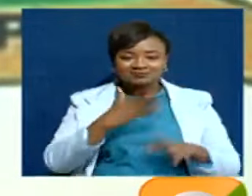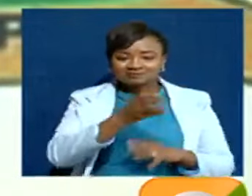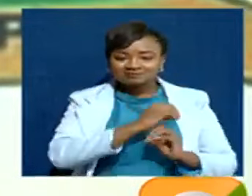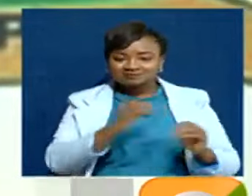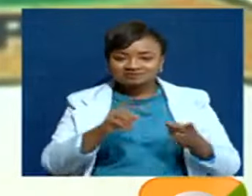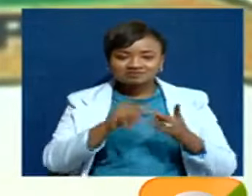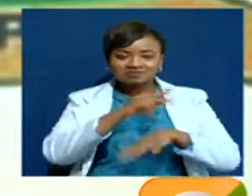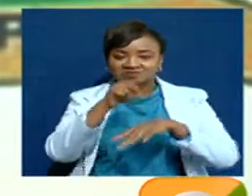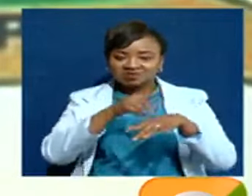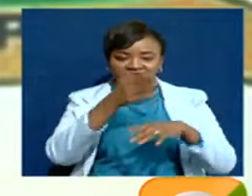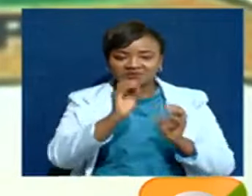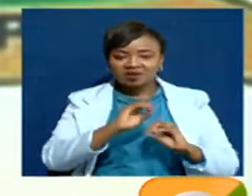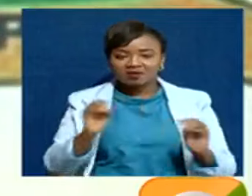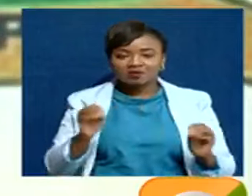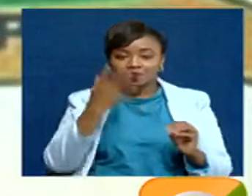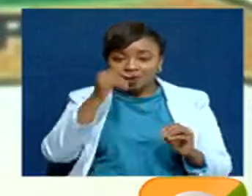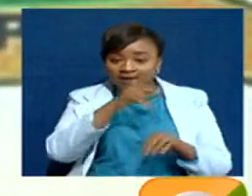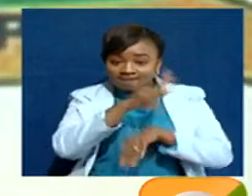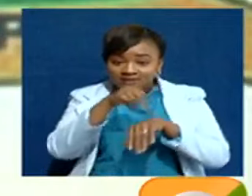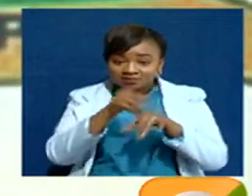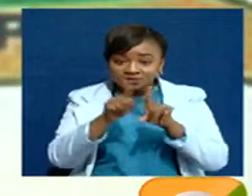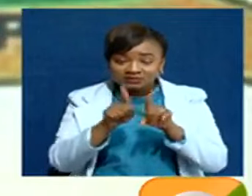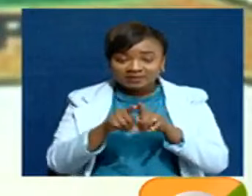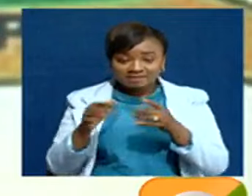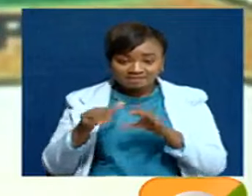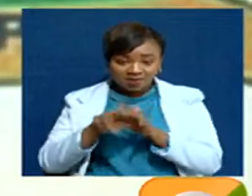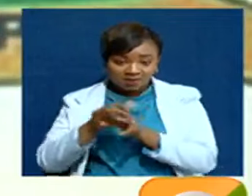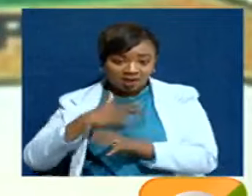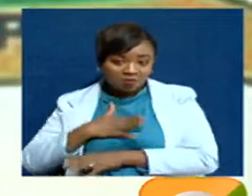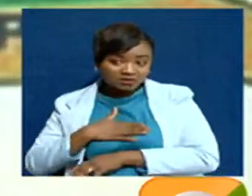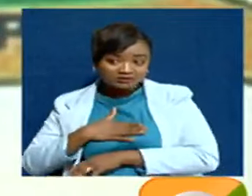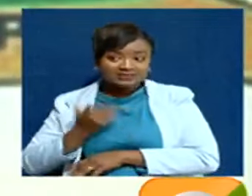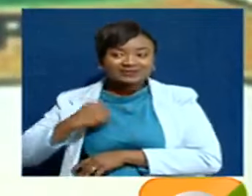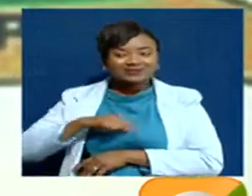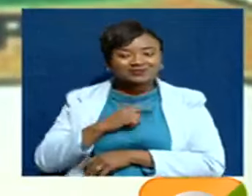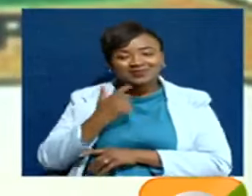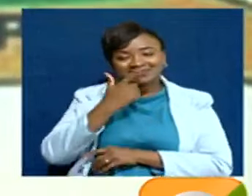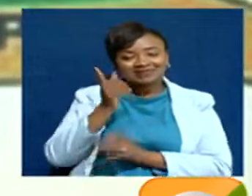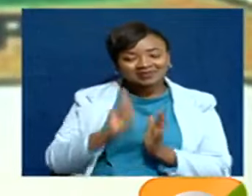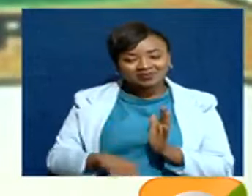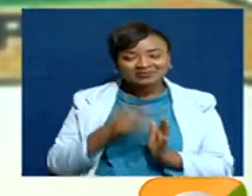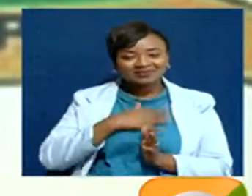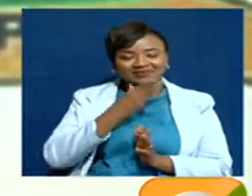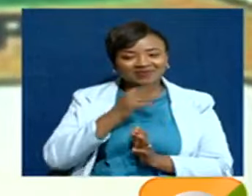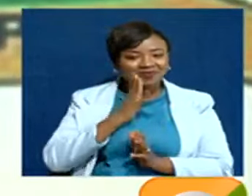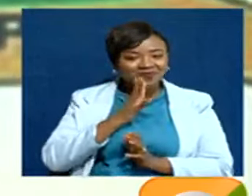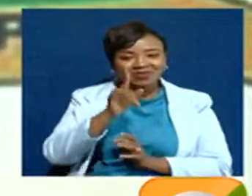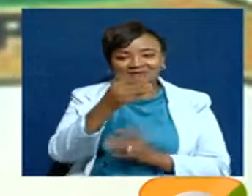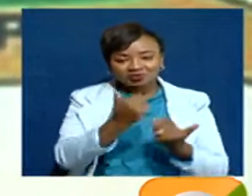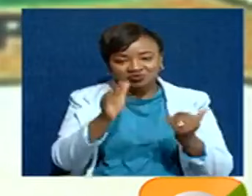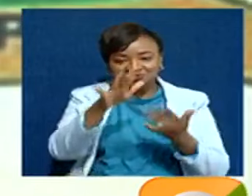principals, because they are also members and they are affected. So what we are asking parents is that to keep their children at